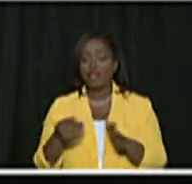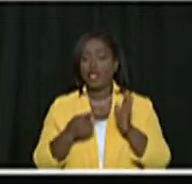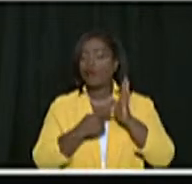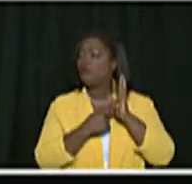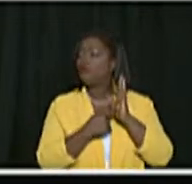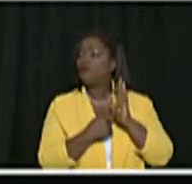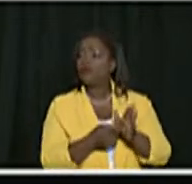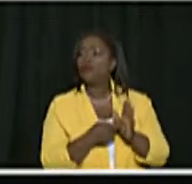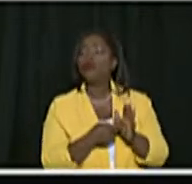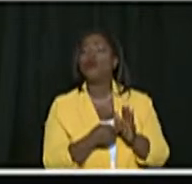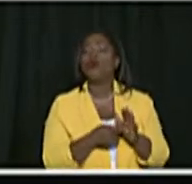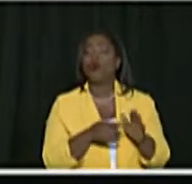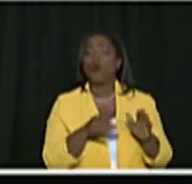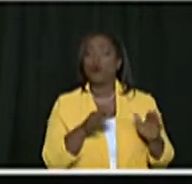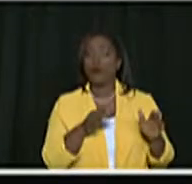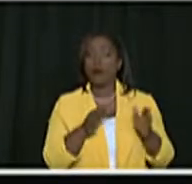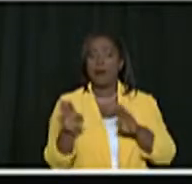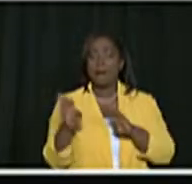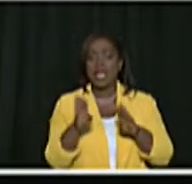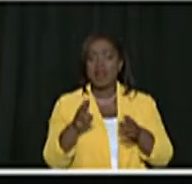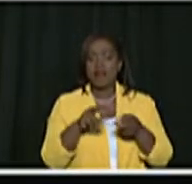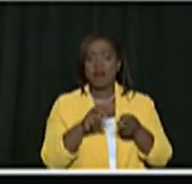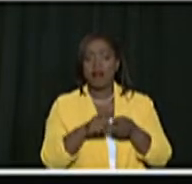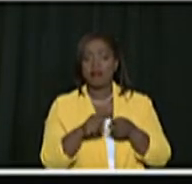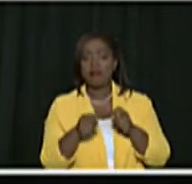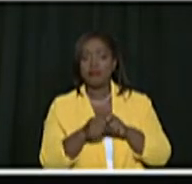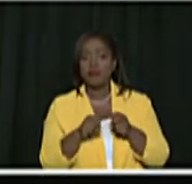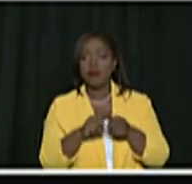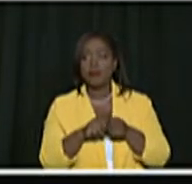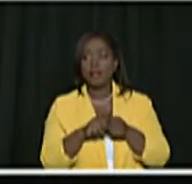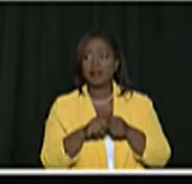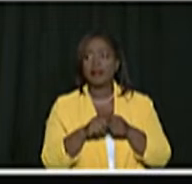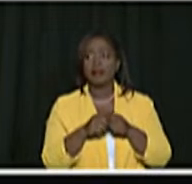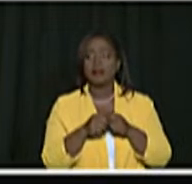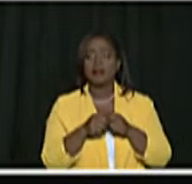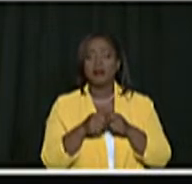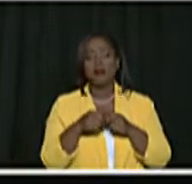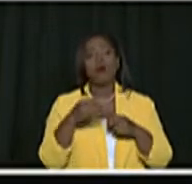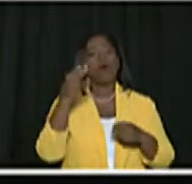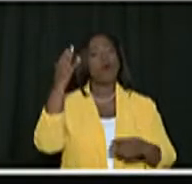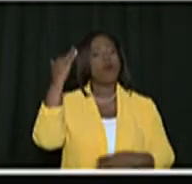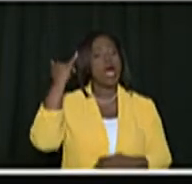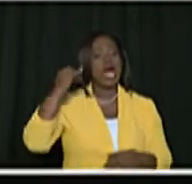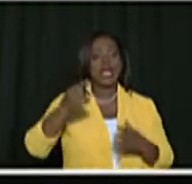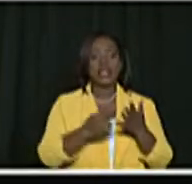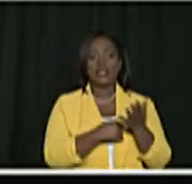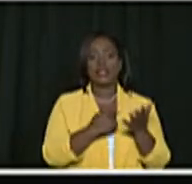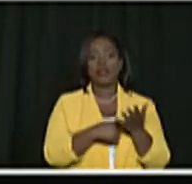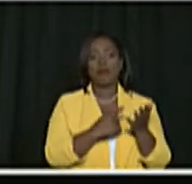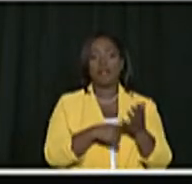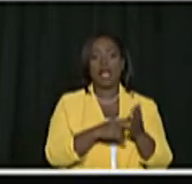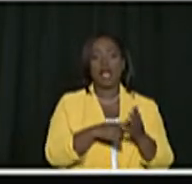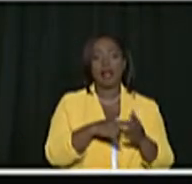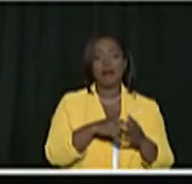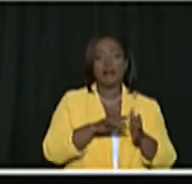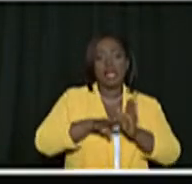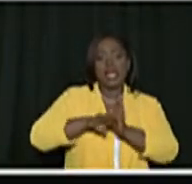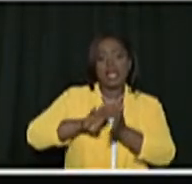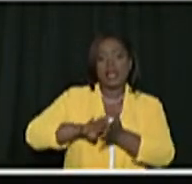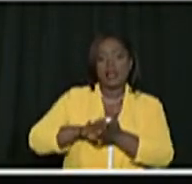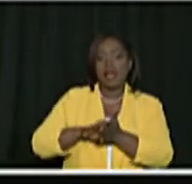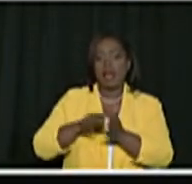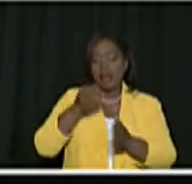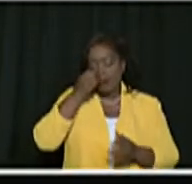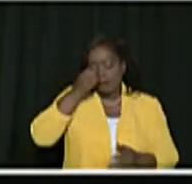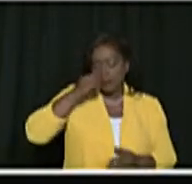for some months is above those for neglect, because we had neglect as a prevalent ones. And so we have been designing strategies